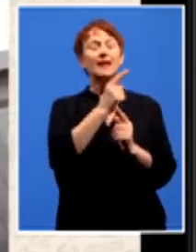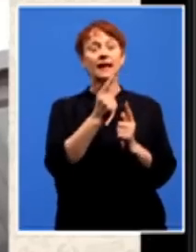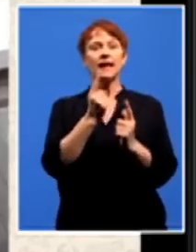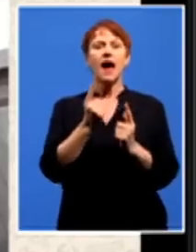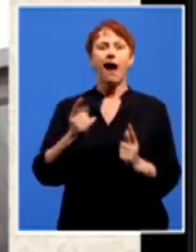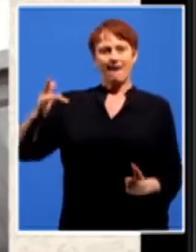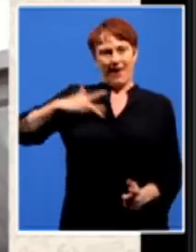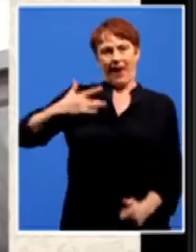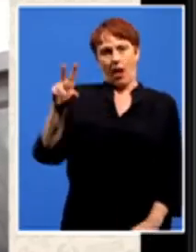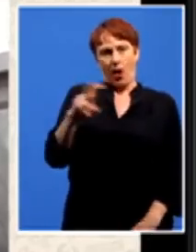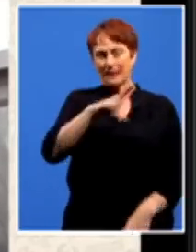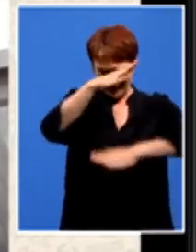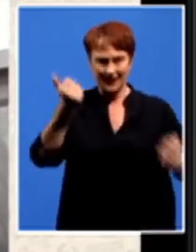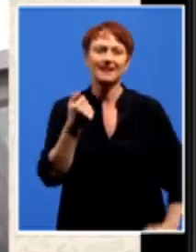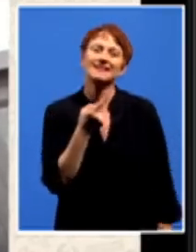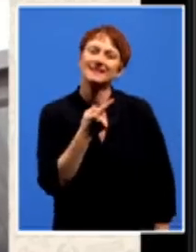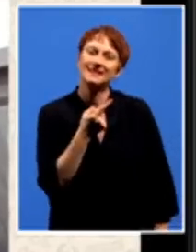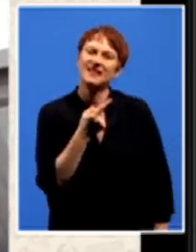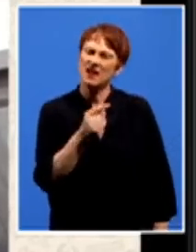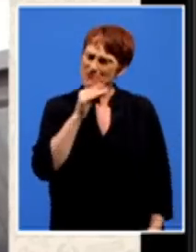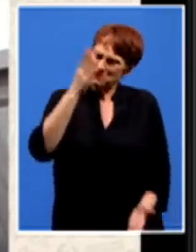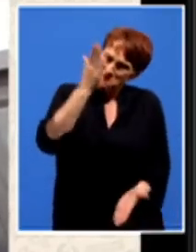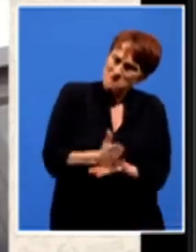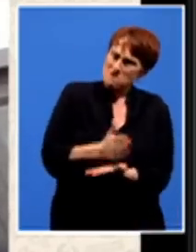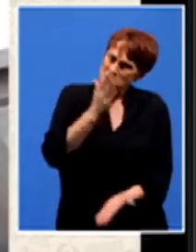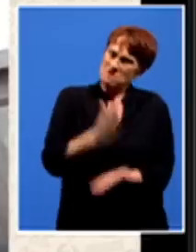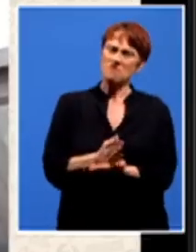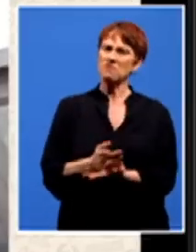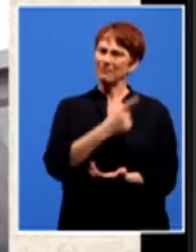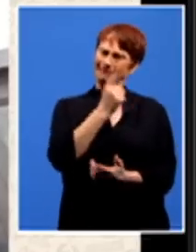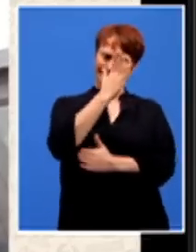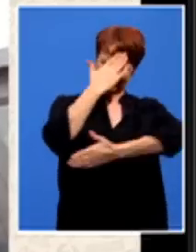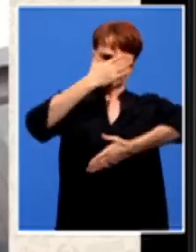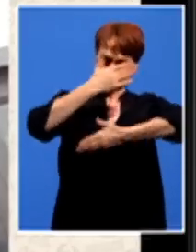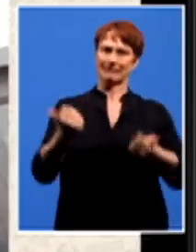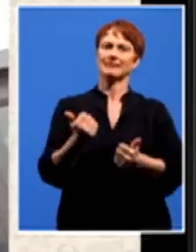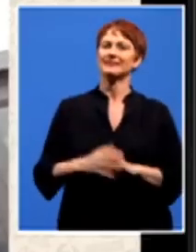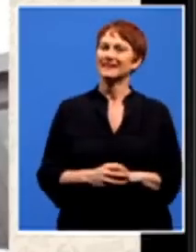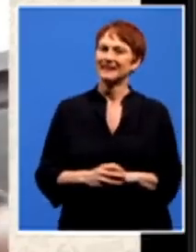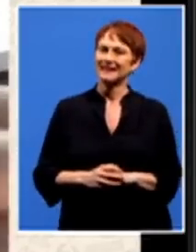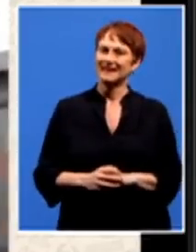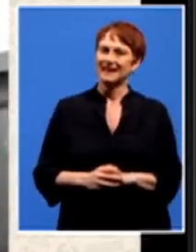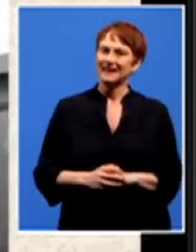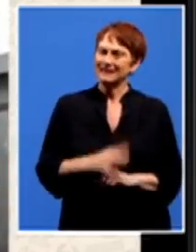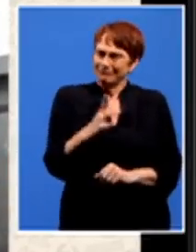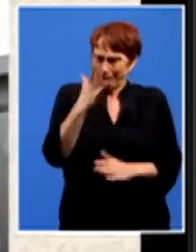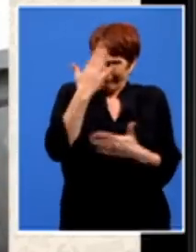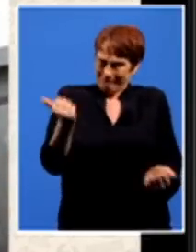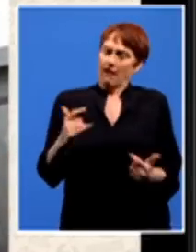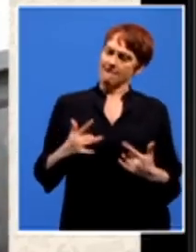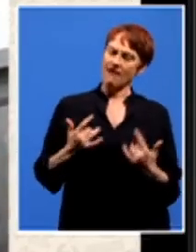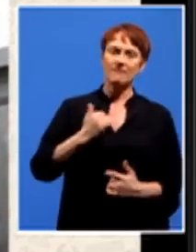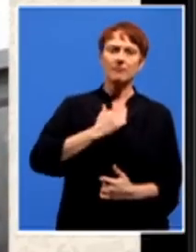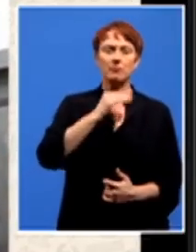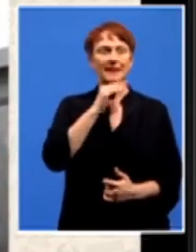that intentionally, let alone our shoes, you know. So those things start happening, and